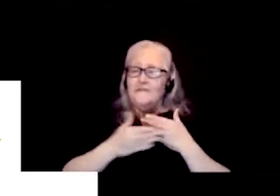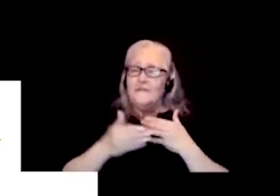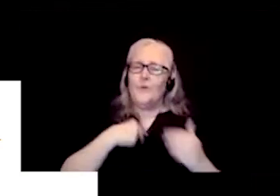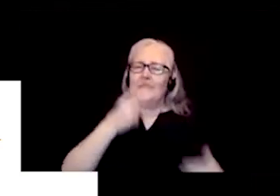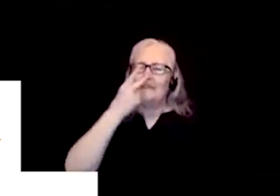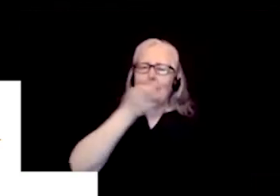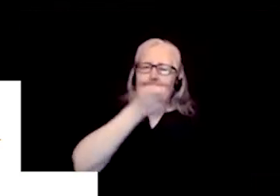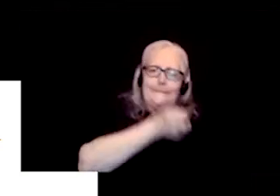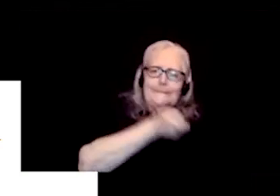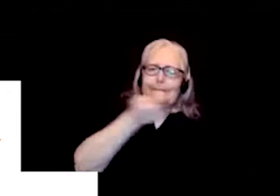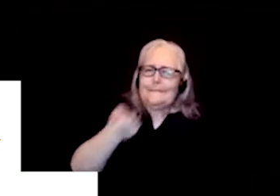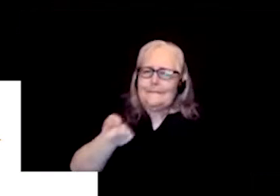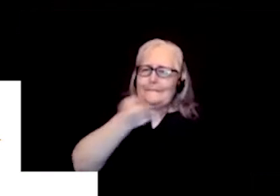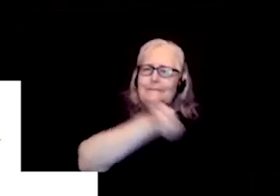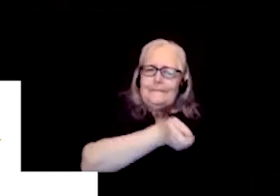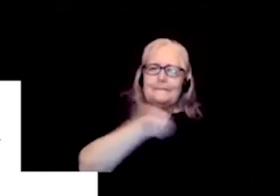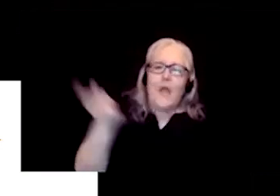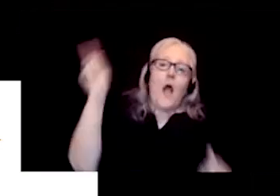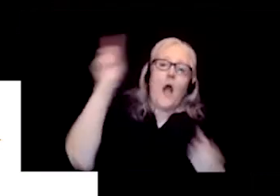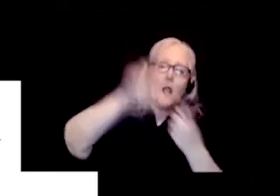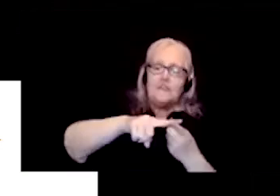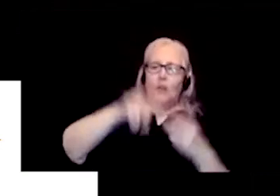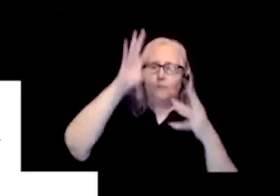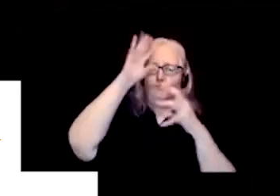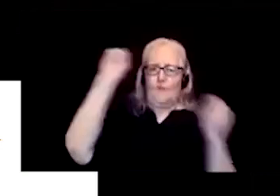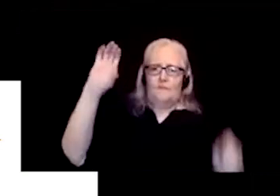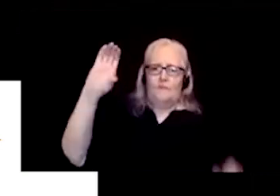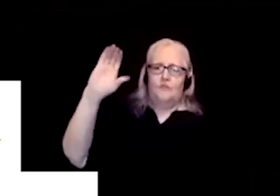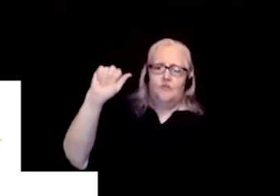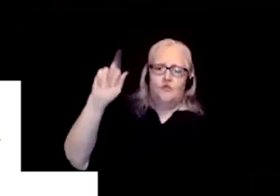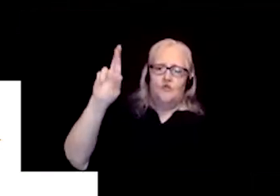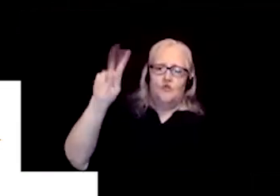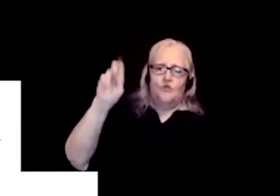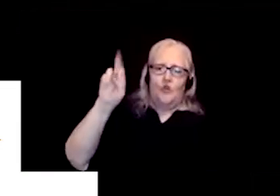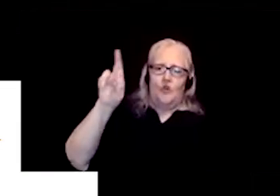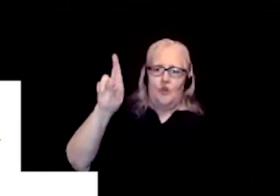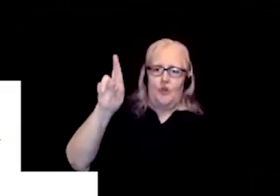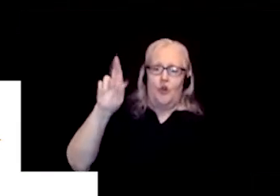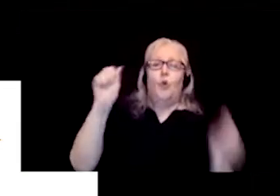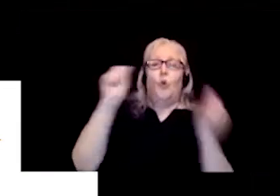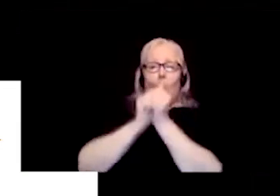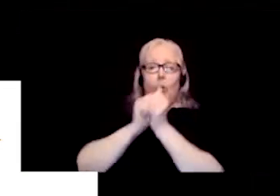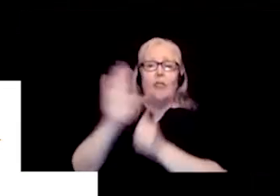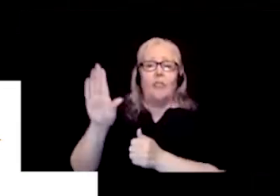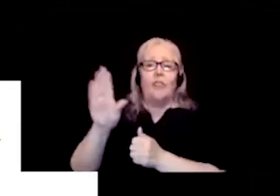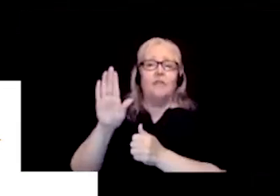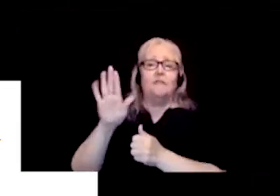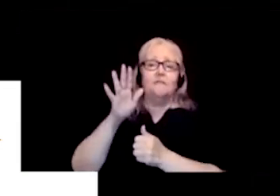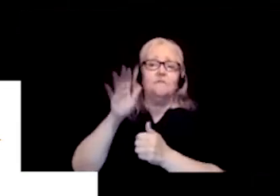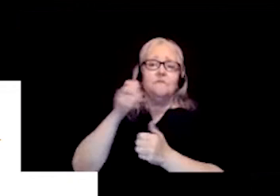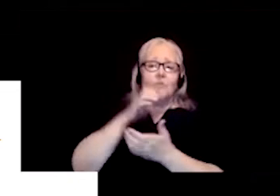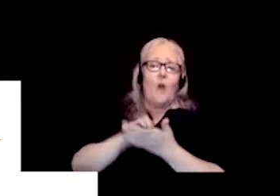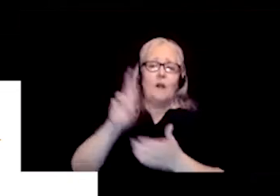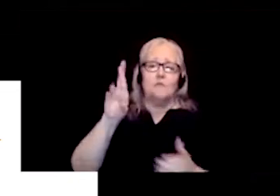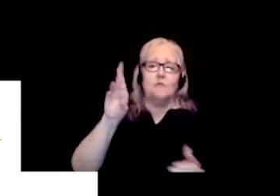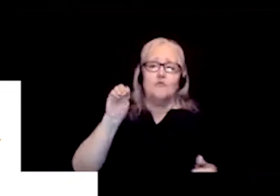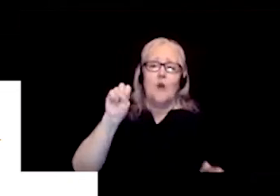this until President Carter became president and tried with Rosalind Carter, the former First Lady, to pass the Mental Health